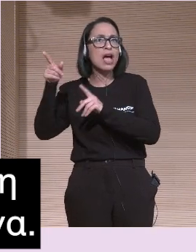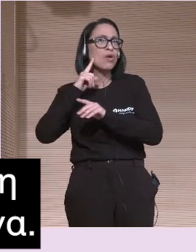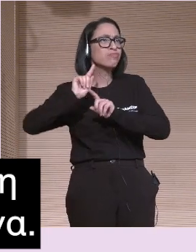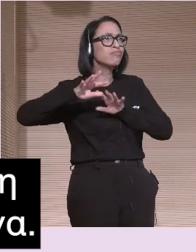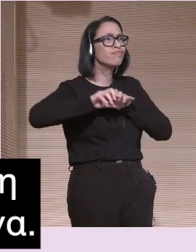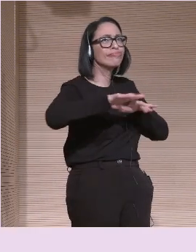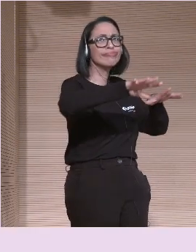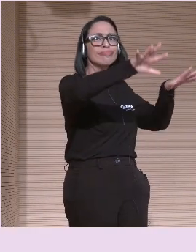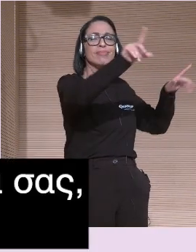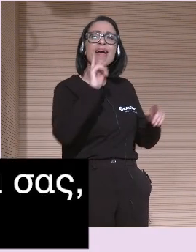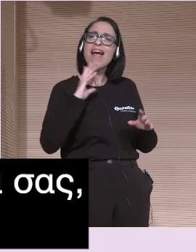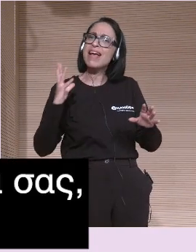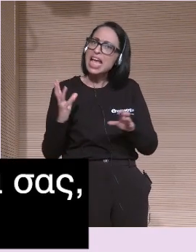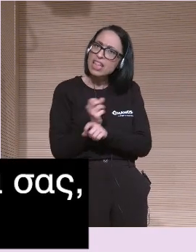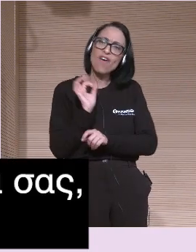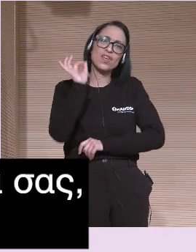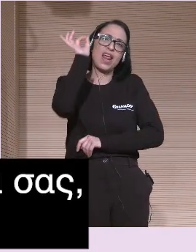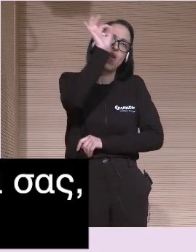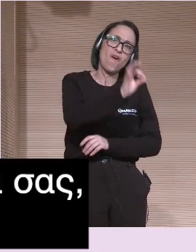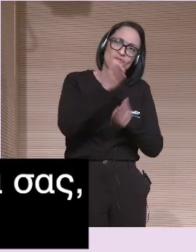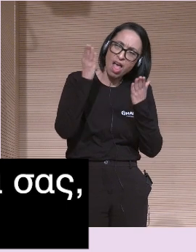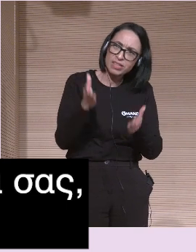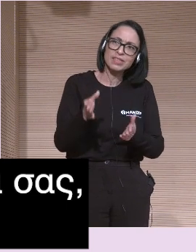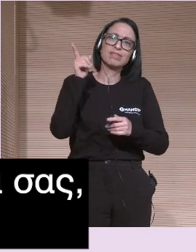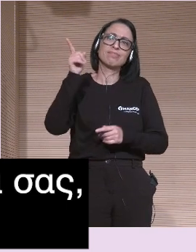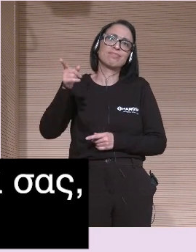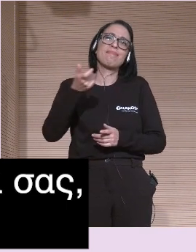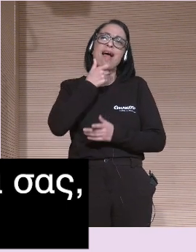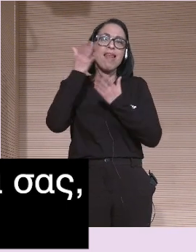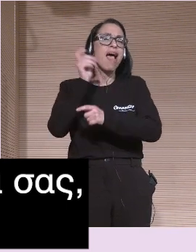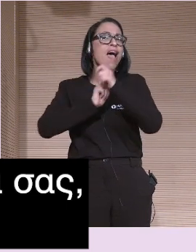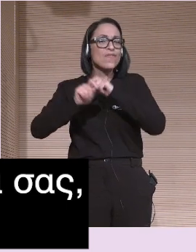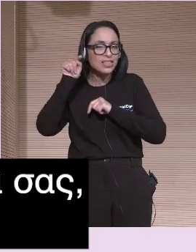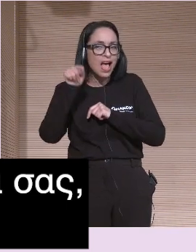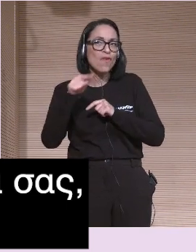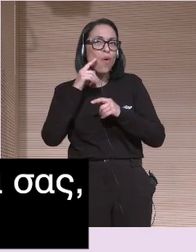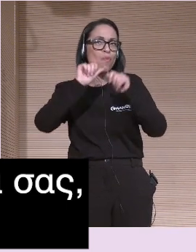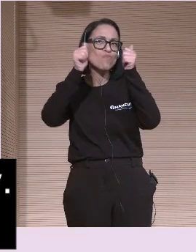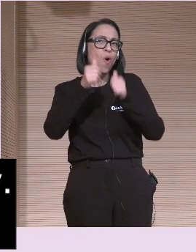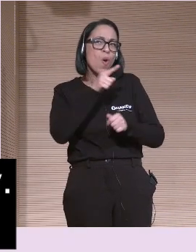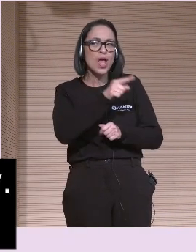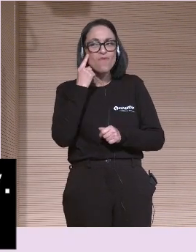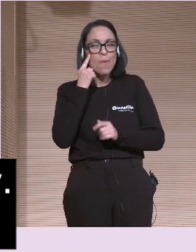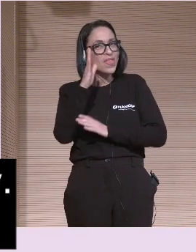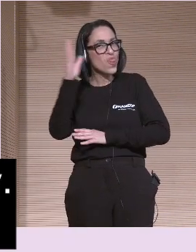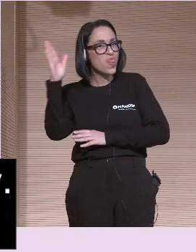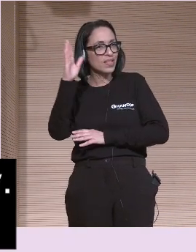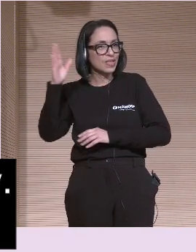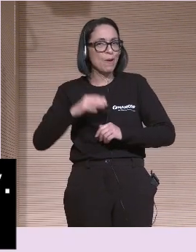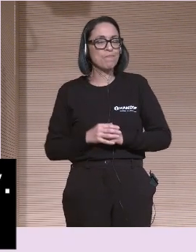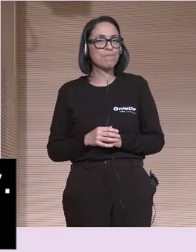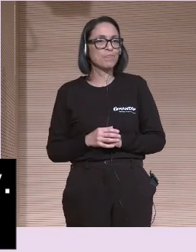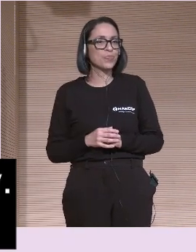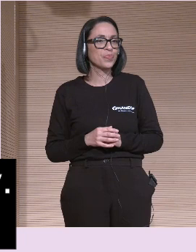refugee status. And he then made this model on the right-hand side, which is made from found objects. It's a model of the refugee